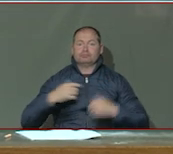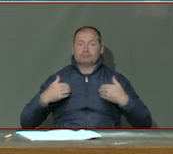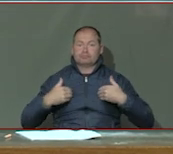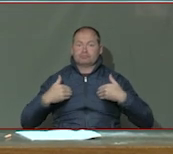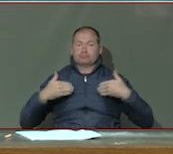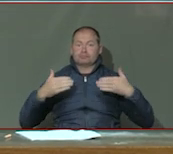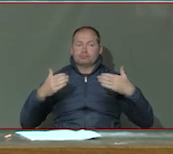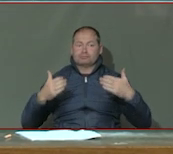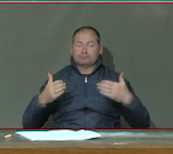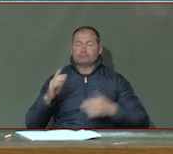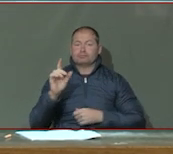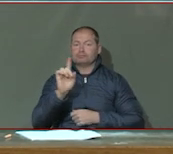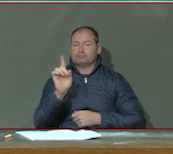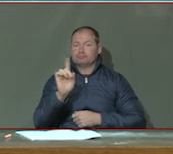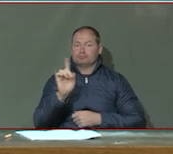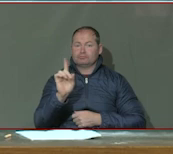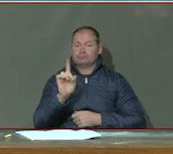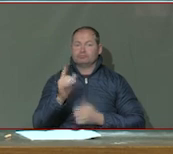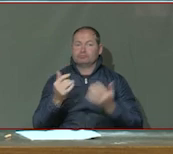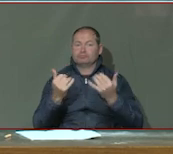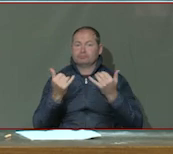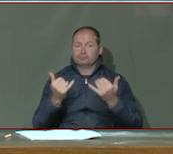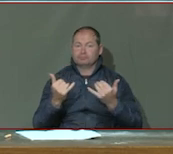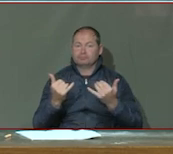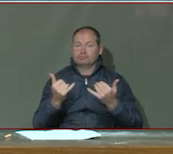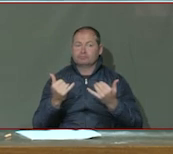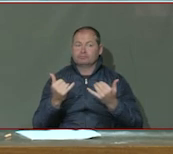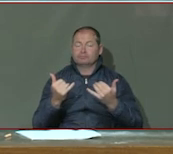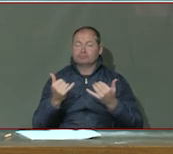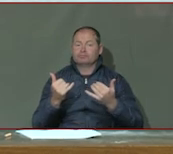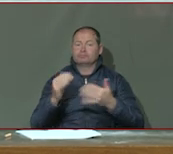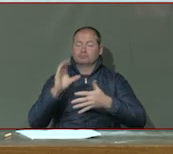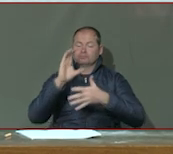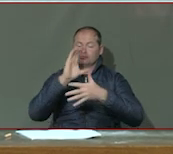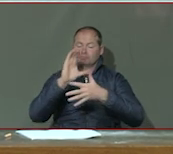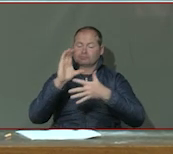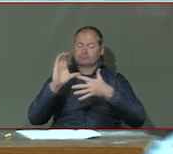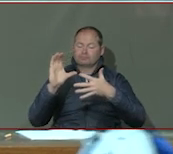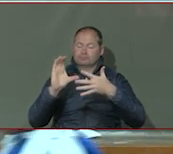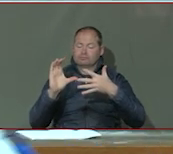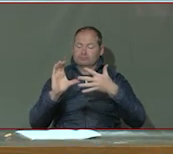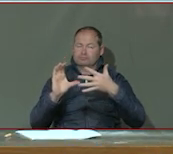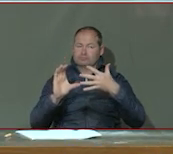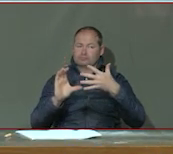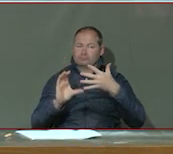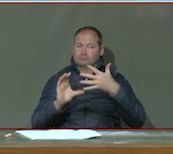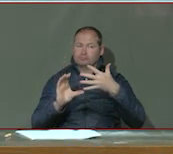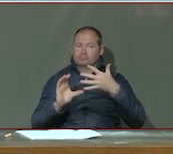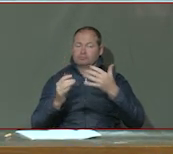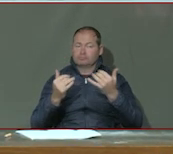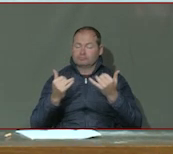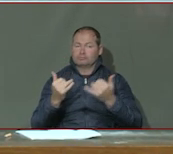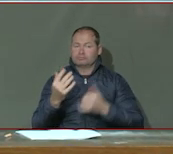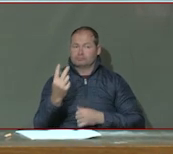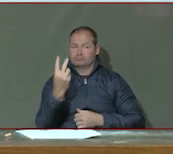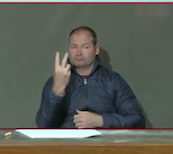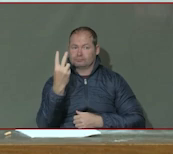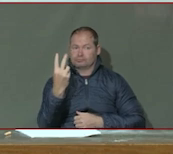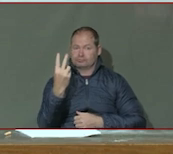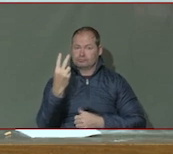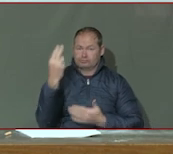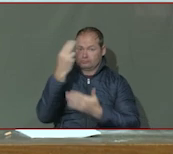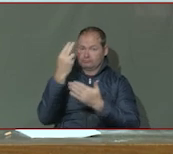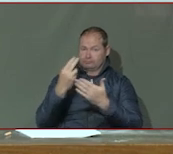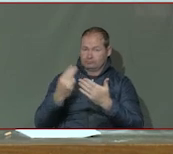is the characteristics of the different quadrilaterals. Now I'm just going to focus on the parallelogram and the rhombus, and we can look at the